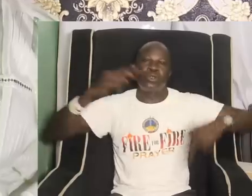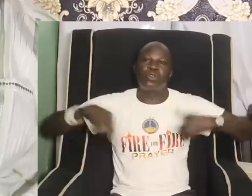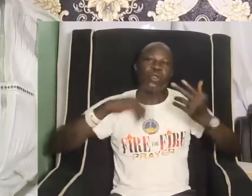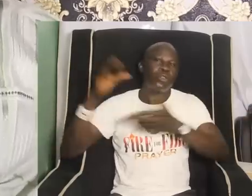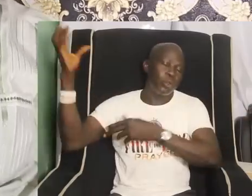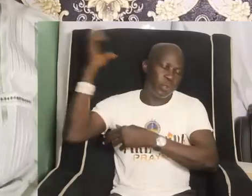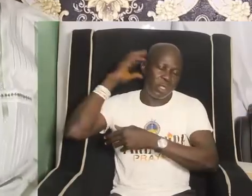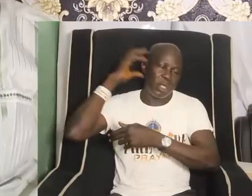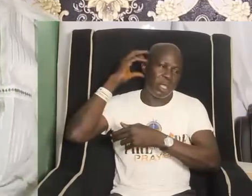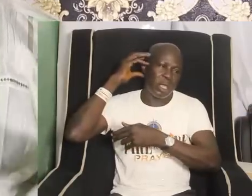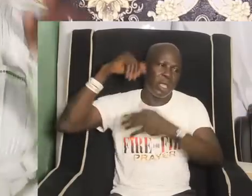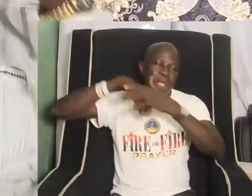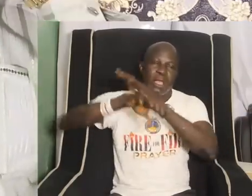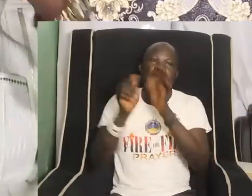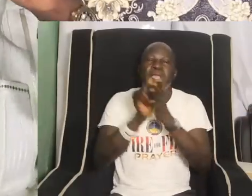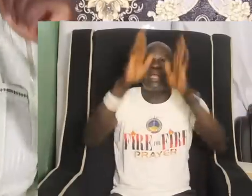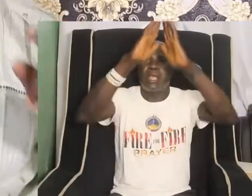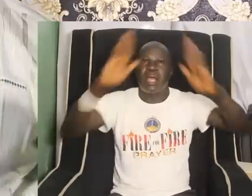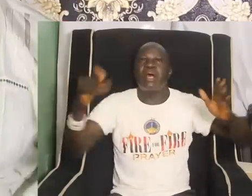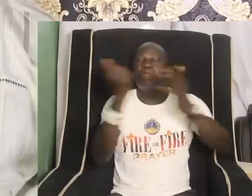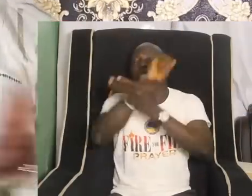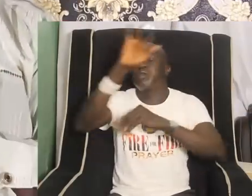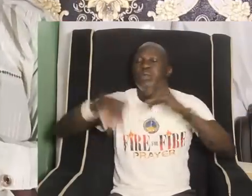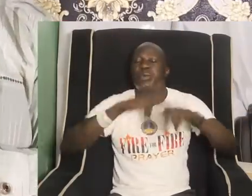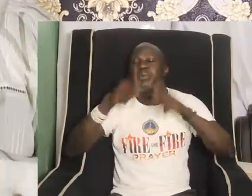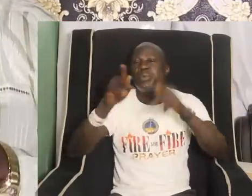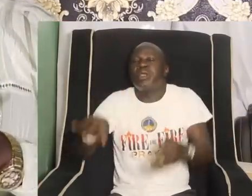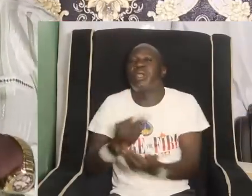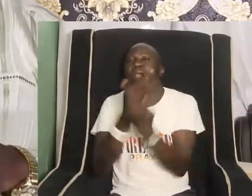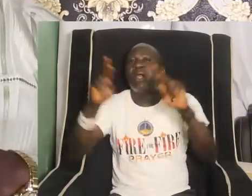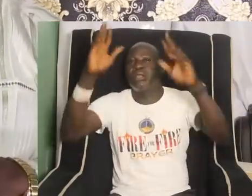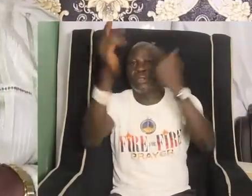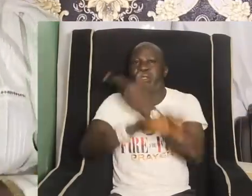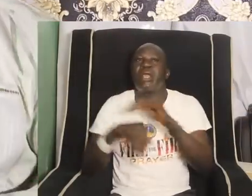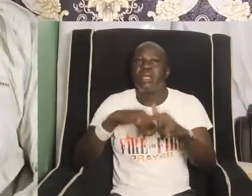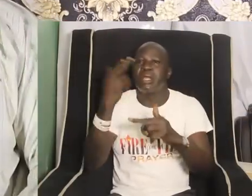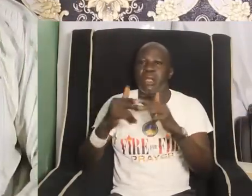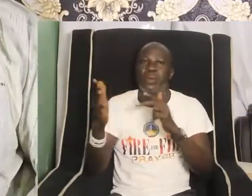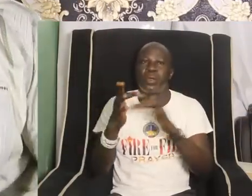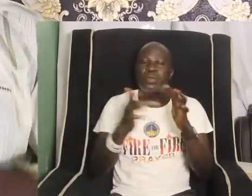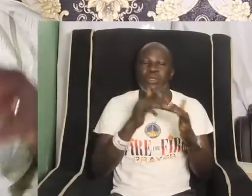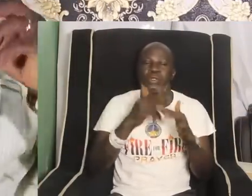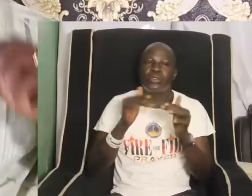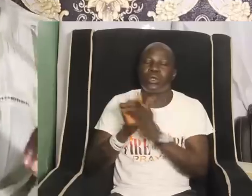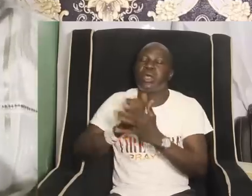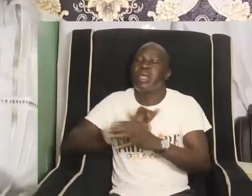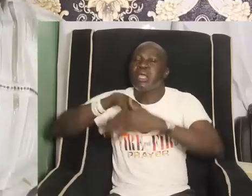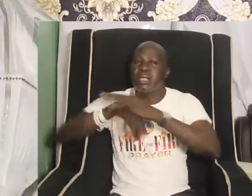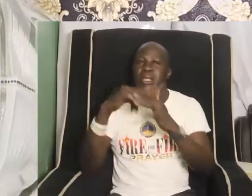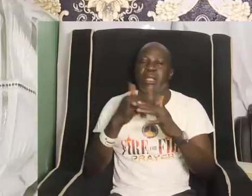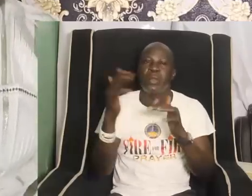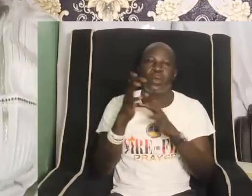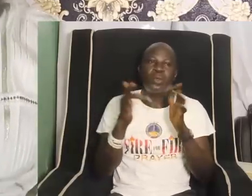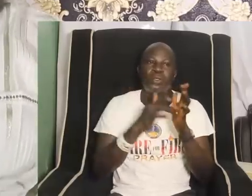láwọn máa gbọ́ ní àgọ́ àwọn olódodo. Majuni báru kaná hàn gbàdán ìrẹ̀